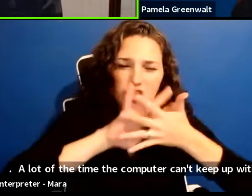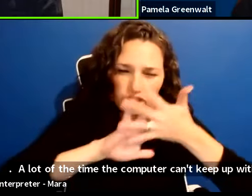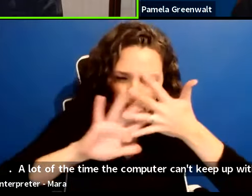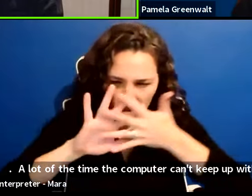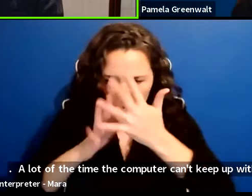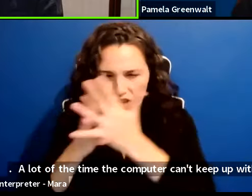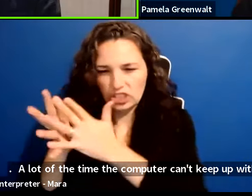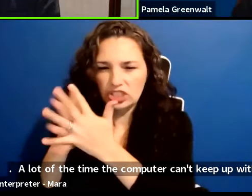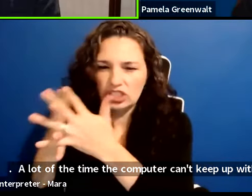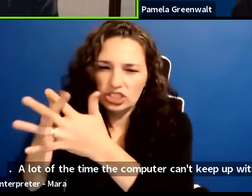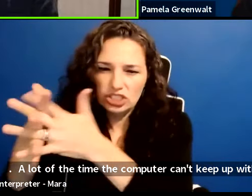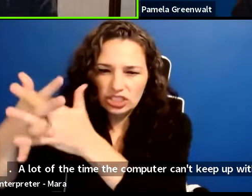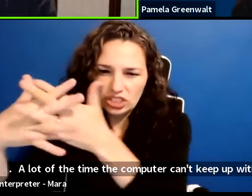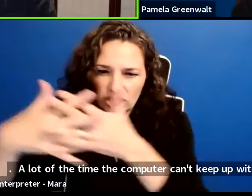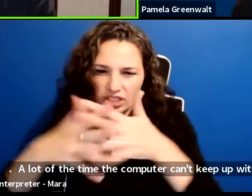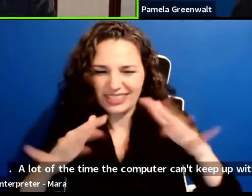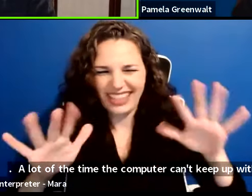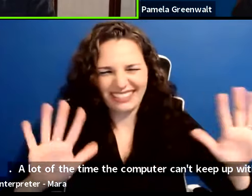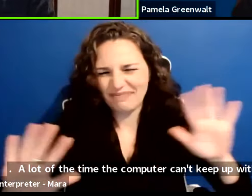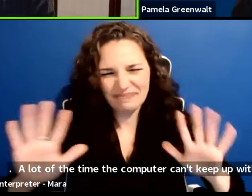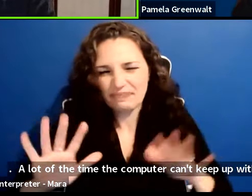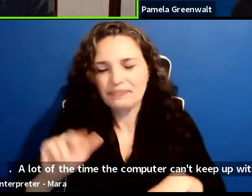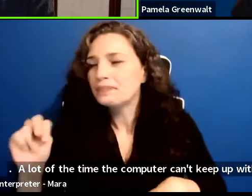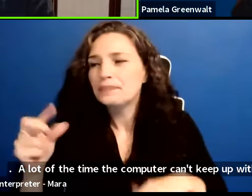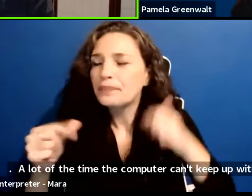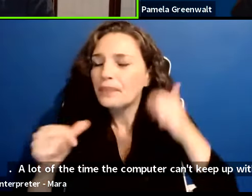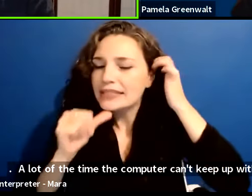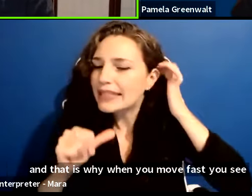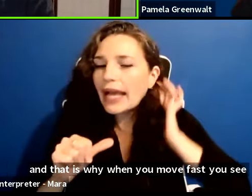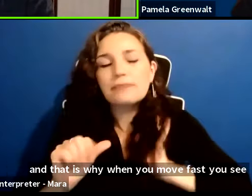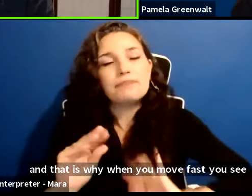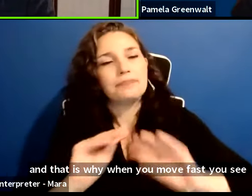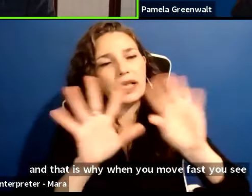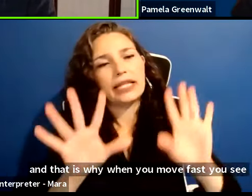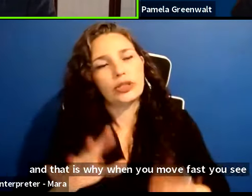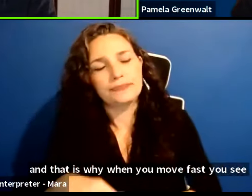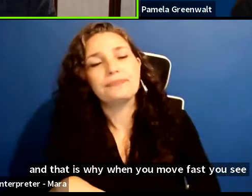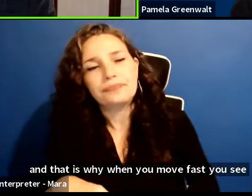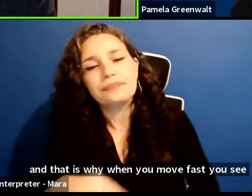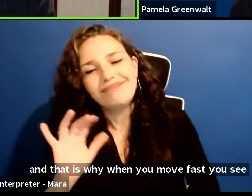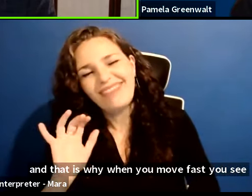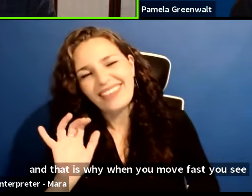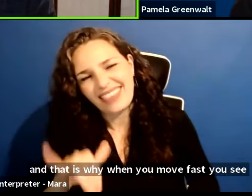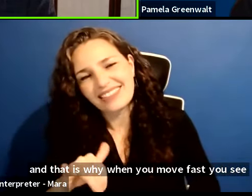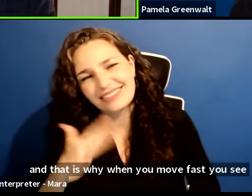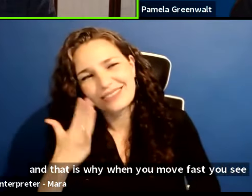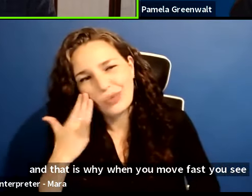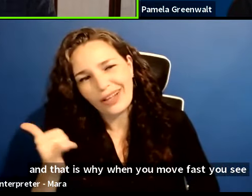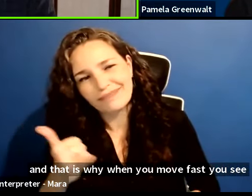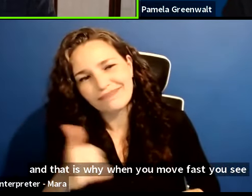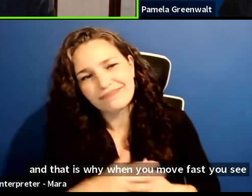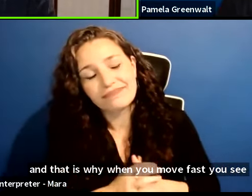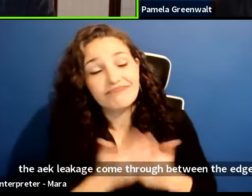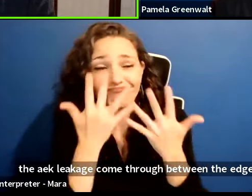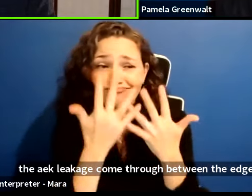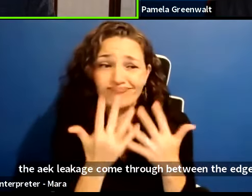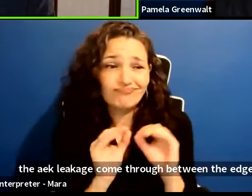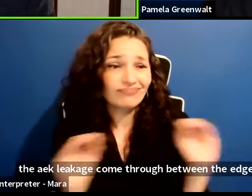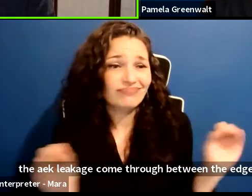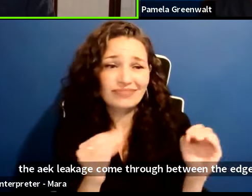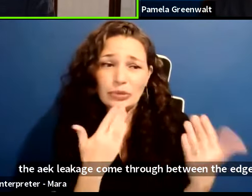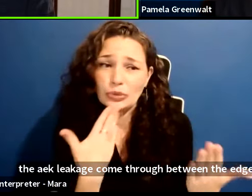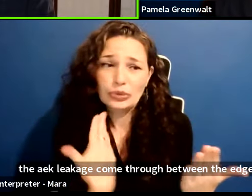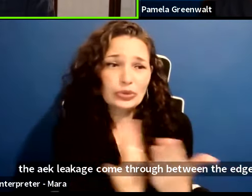the edges between yourself and the background. So unfortunately, there's no great answer to